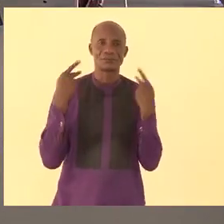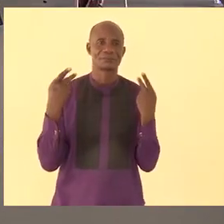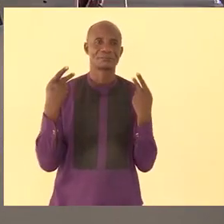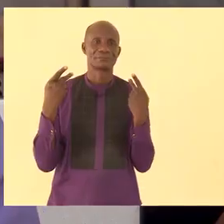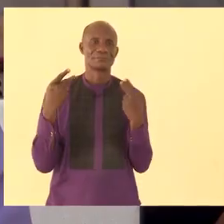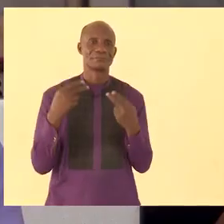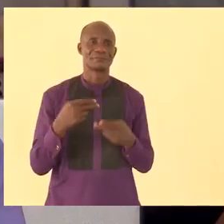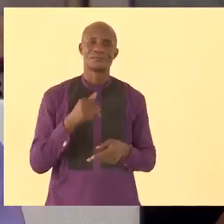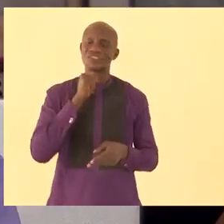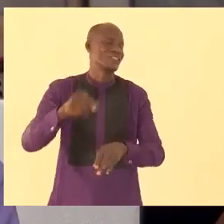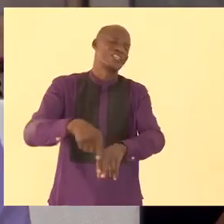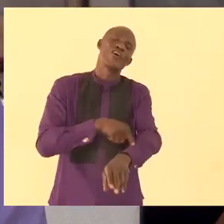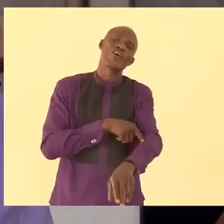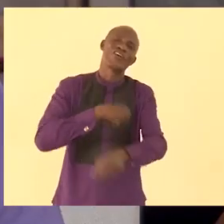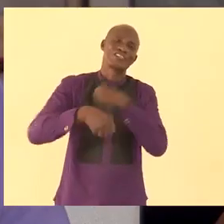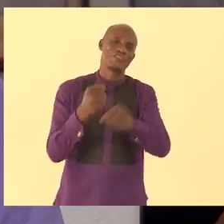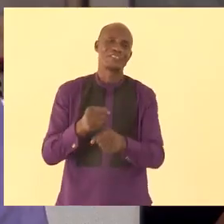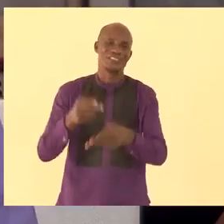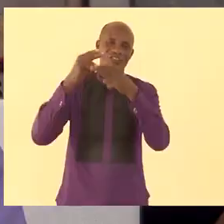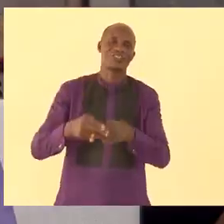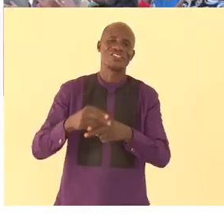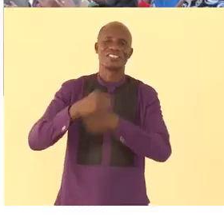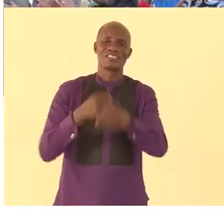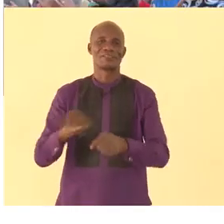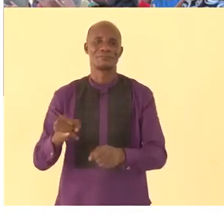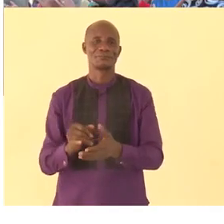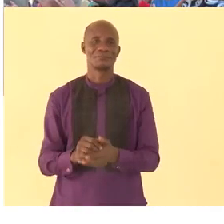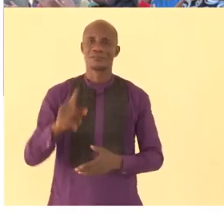Make it short suffering. Make it short suffering. Give him a round of applause.